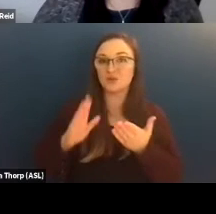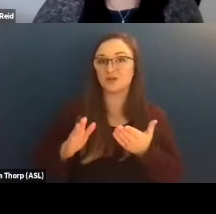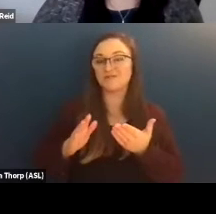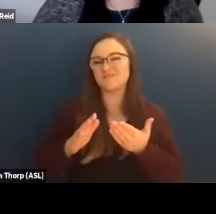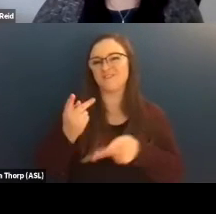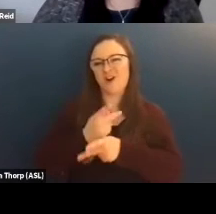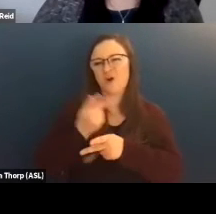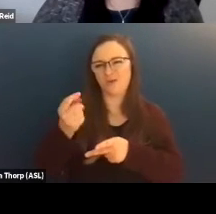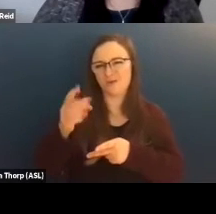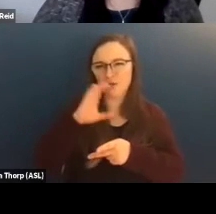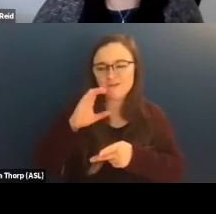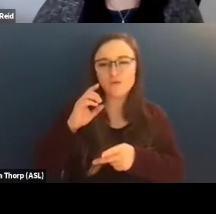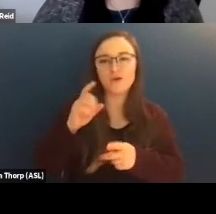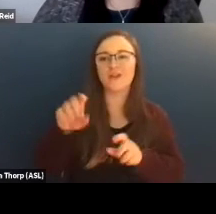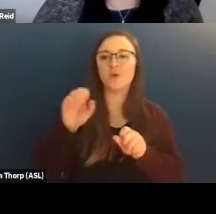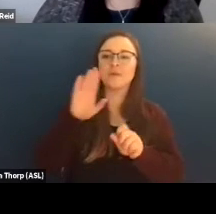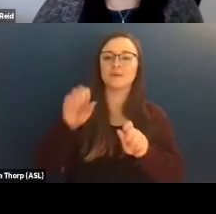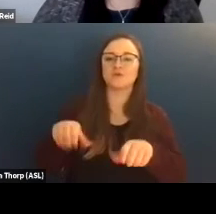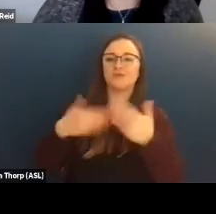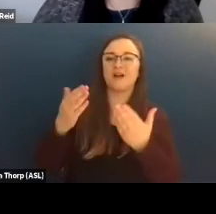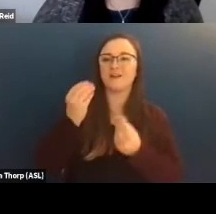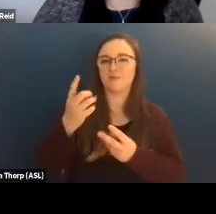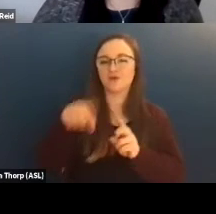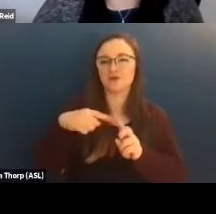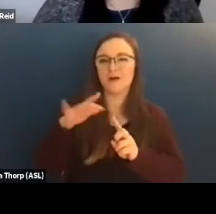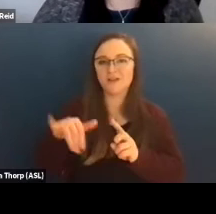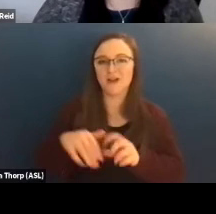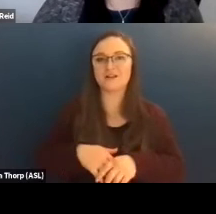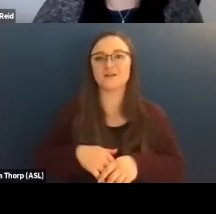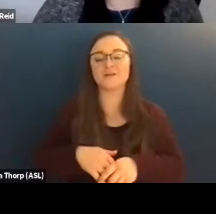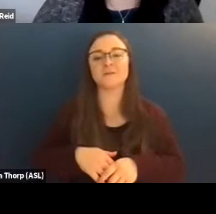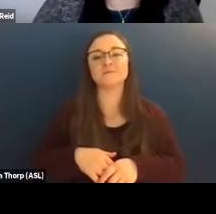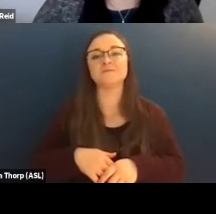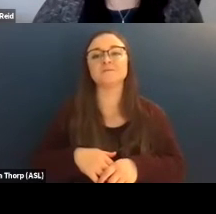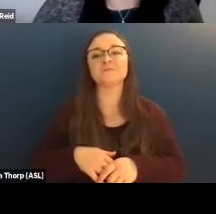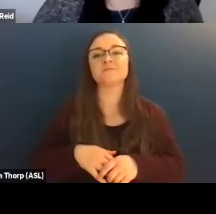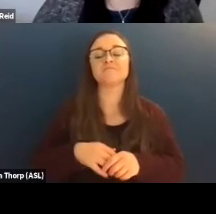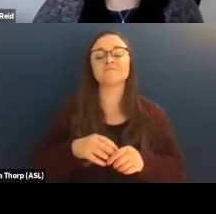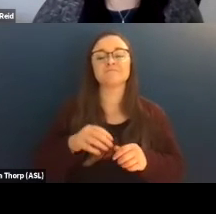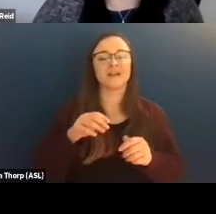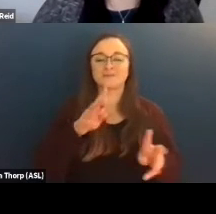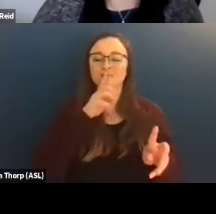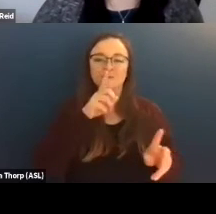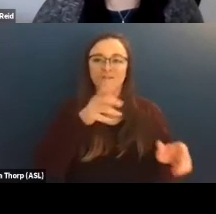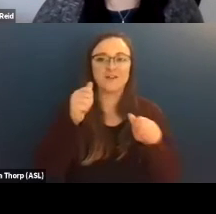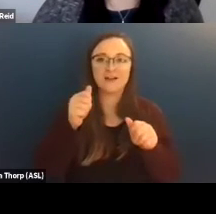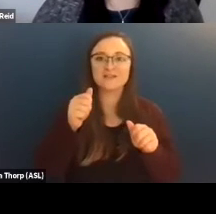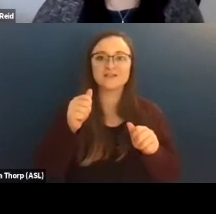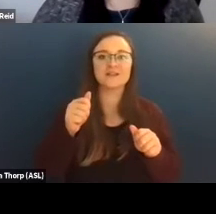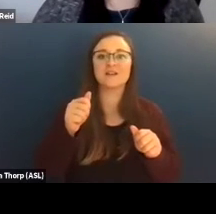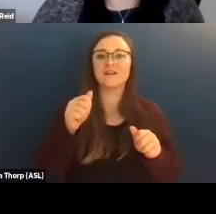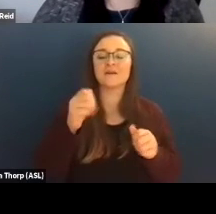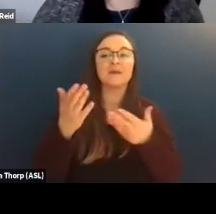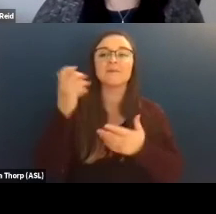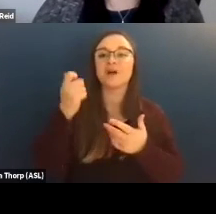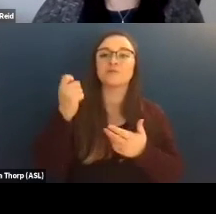for, information about that and what those requirements are as relates to if they are open to all students or just for domestic students or, you